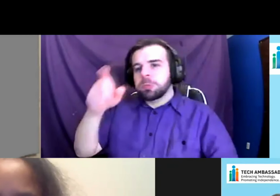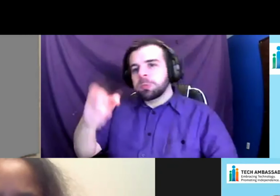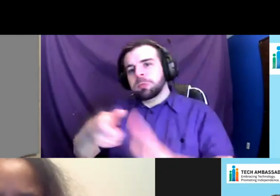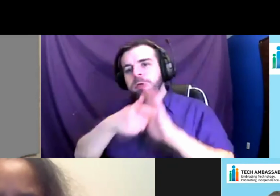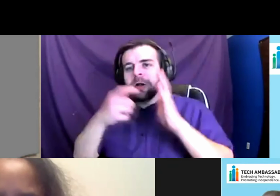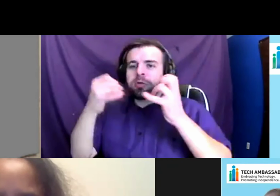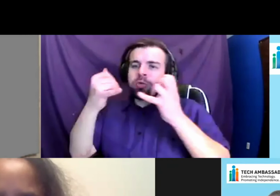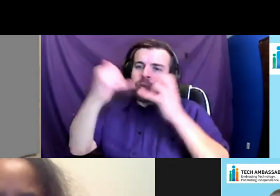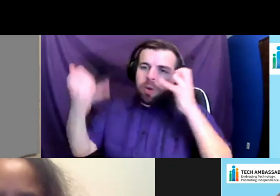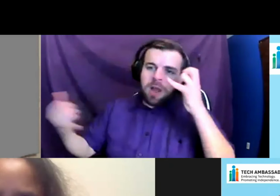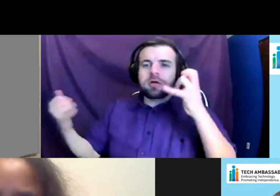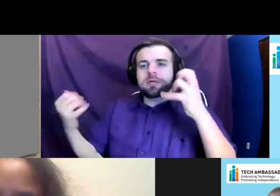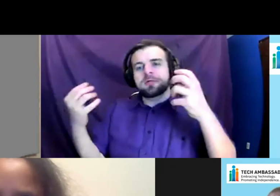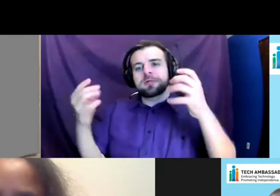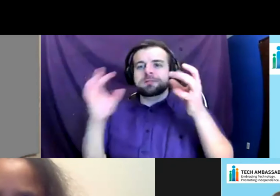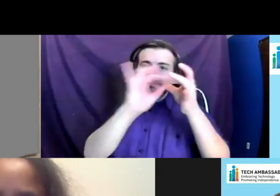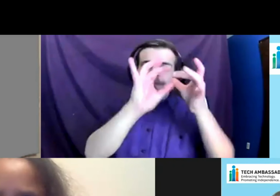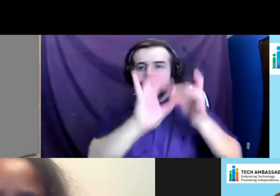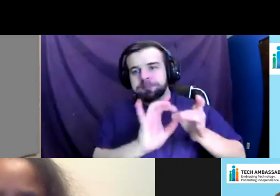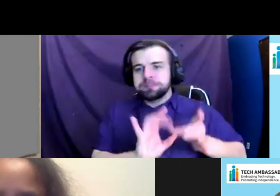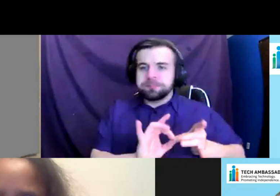Yeah, I think that